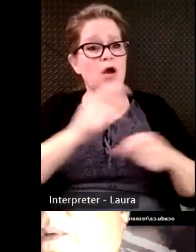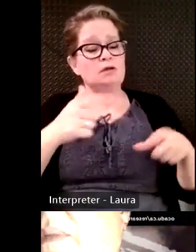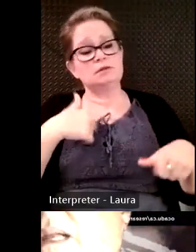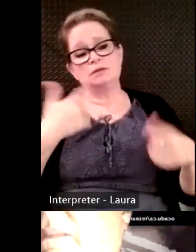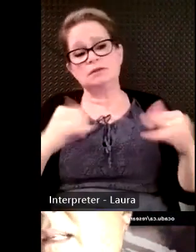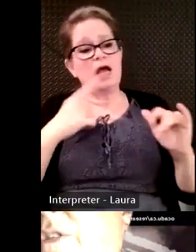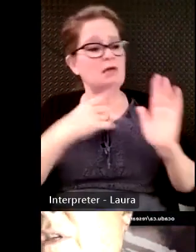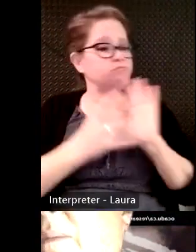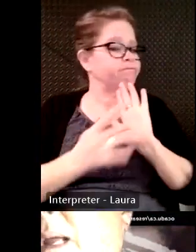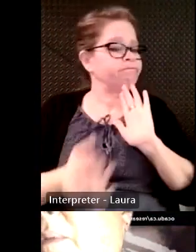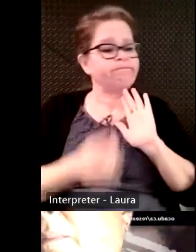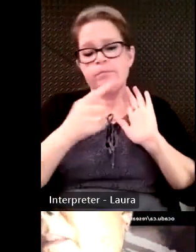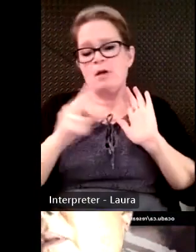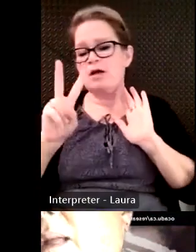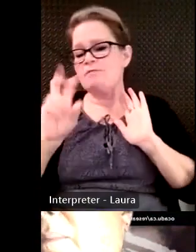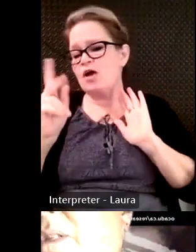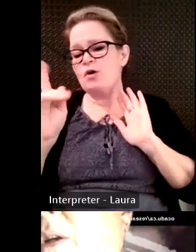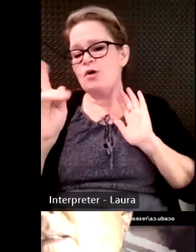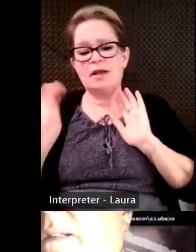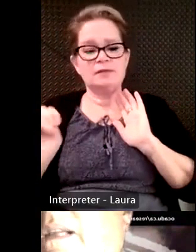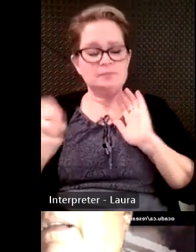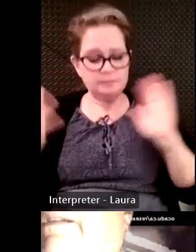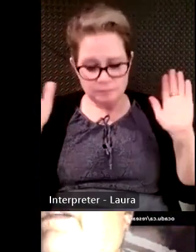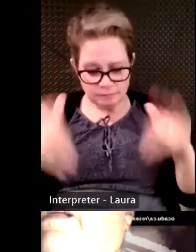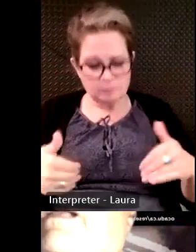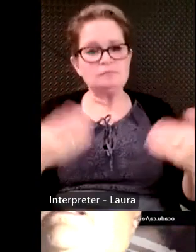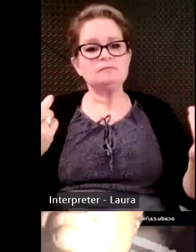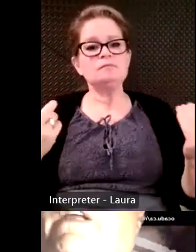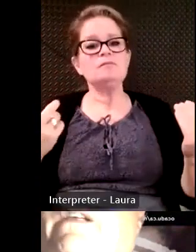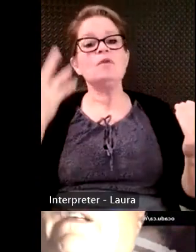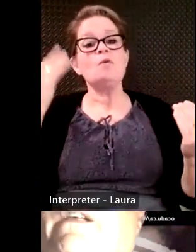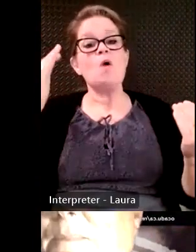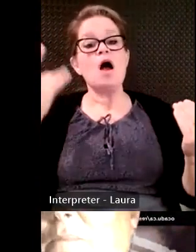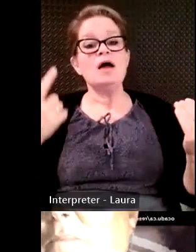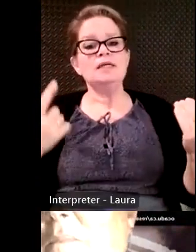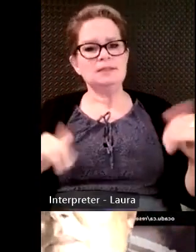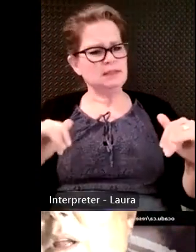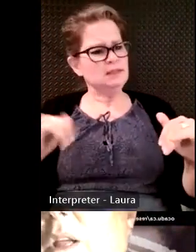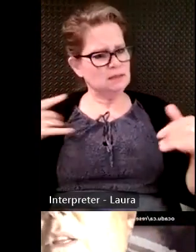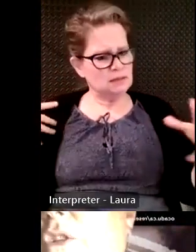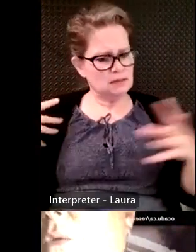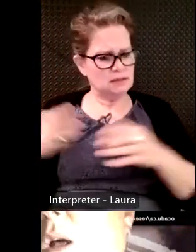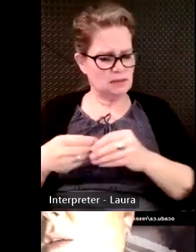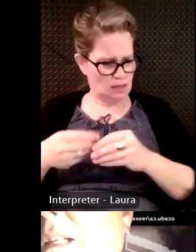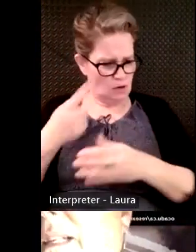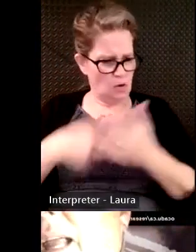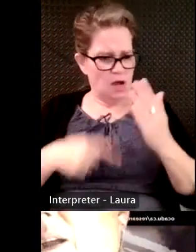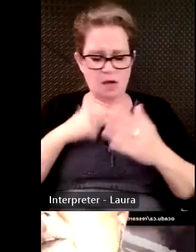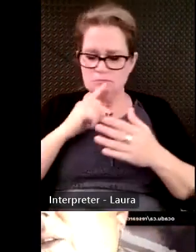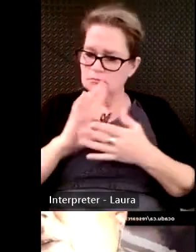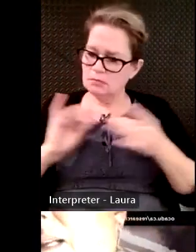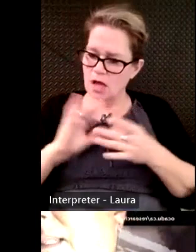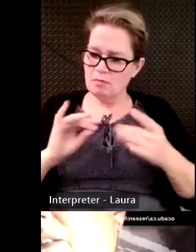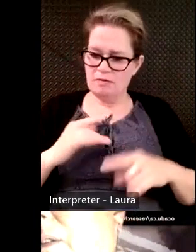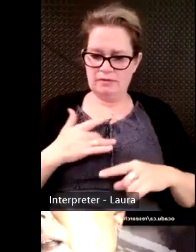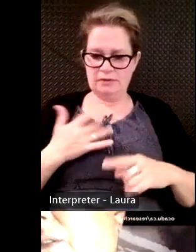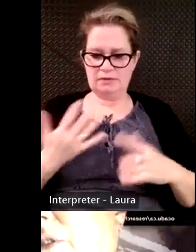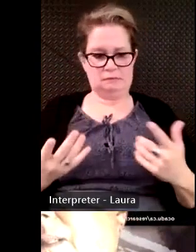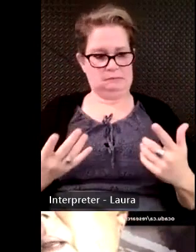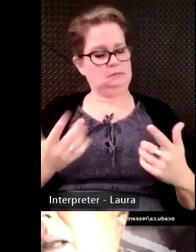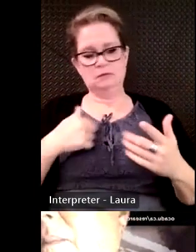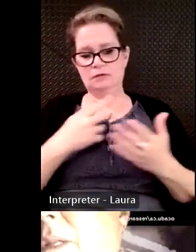looks like what many mainstream abled people have been taught to think of as failure. Too often, care in